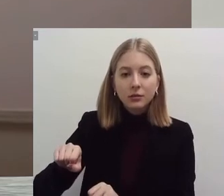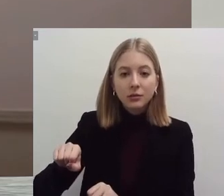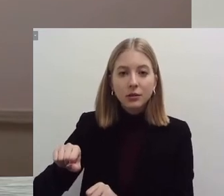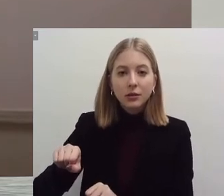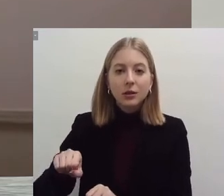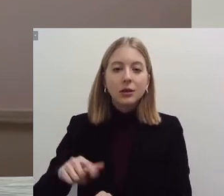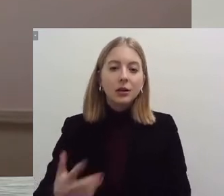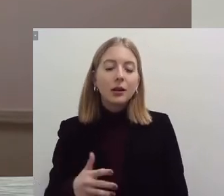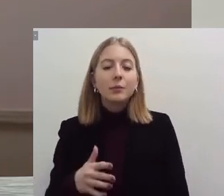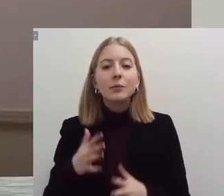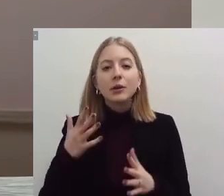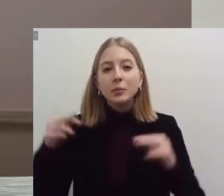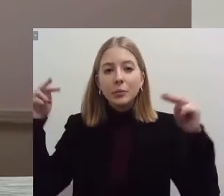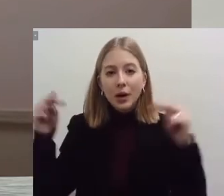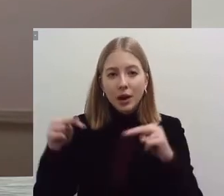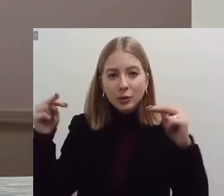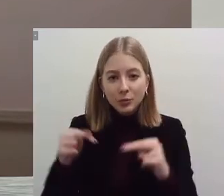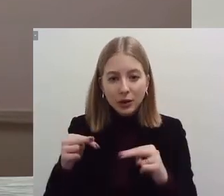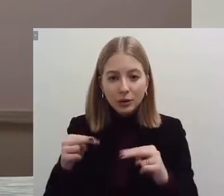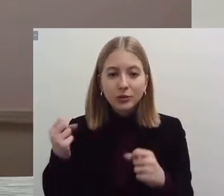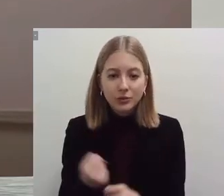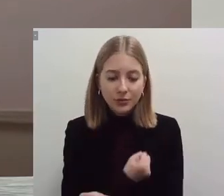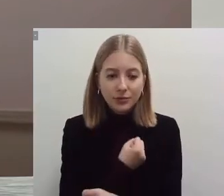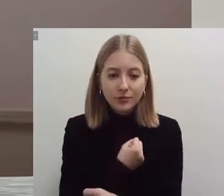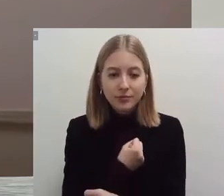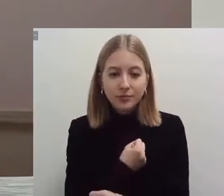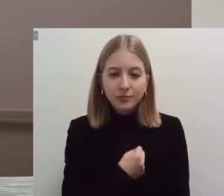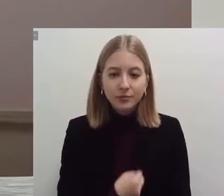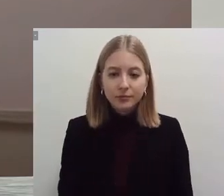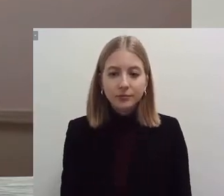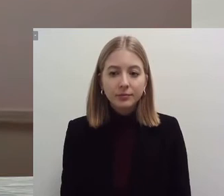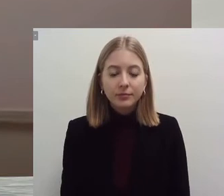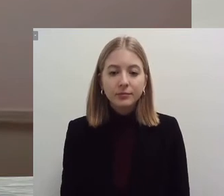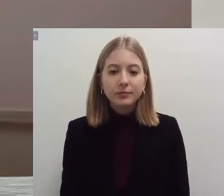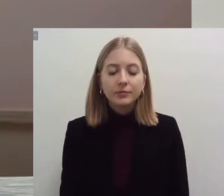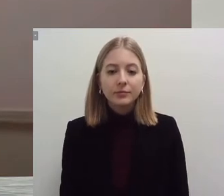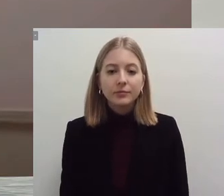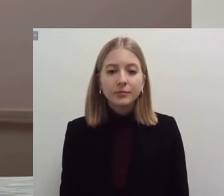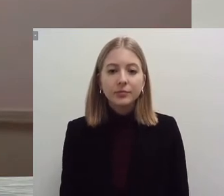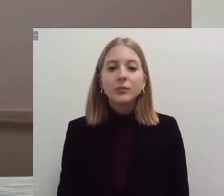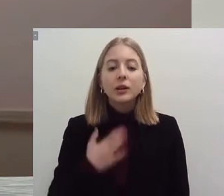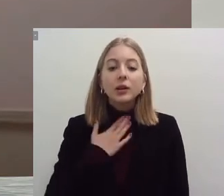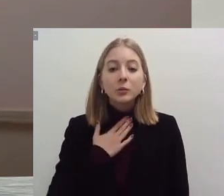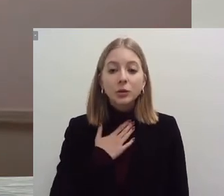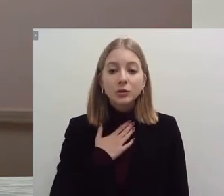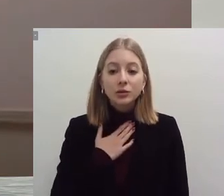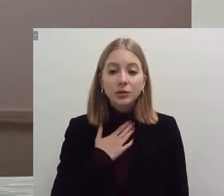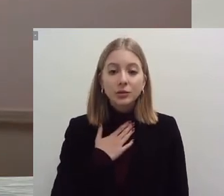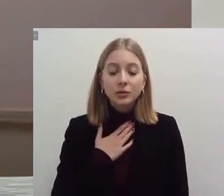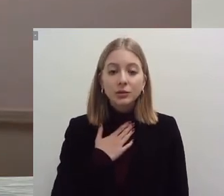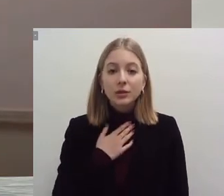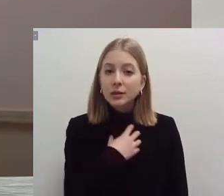And I do feel like most of the time our message is received well,